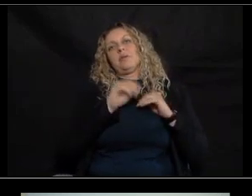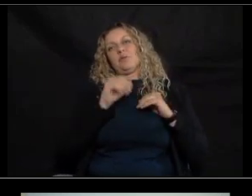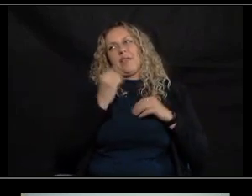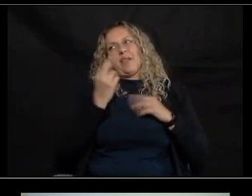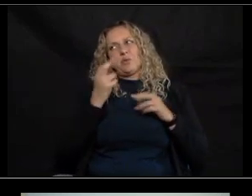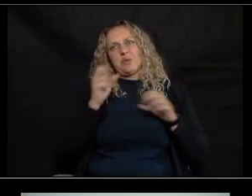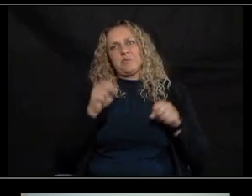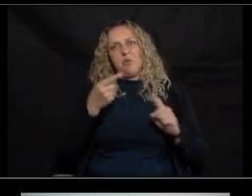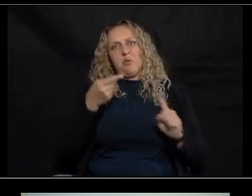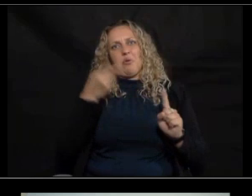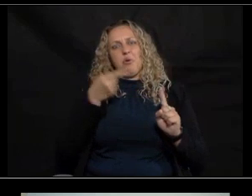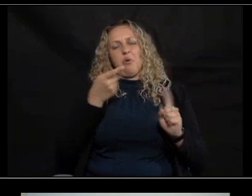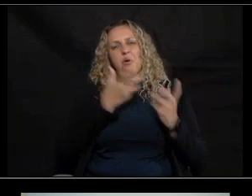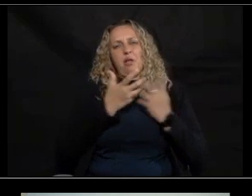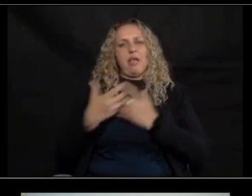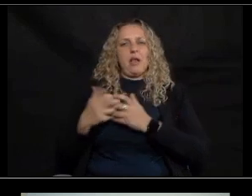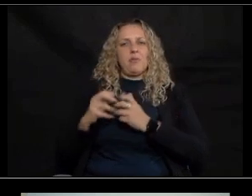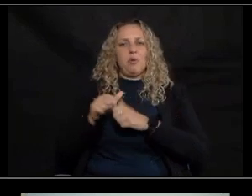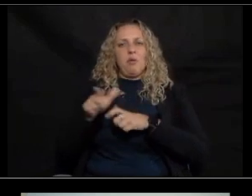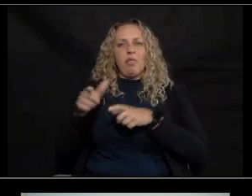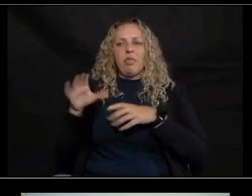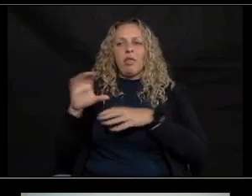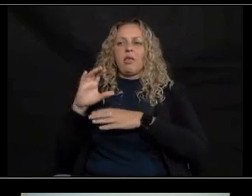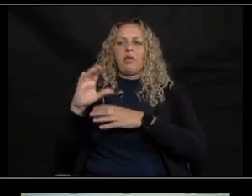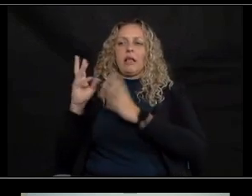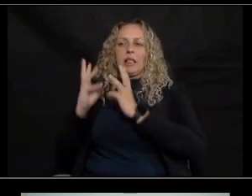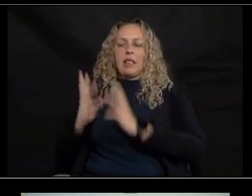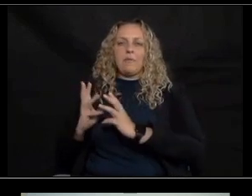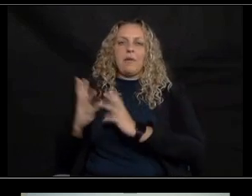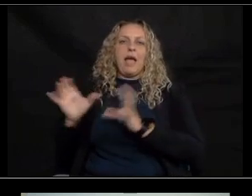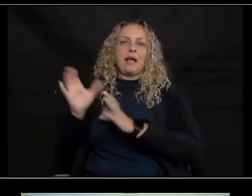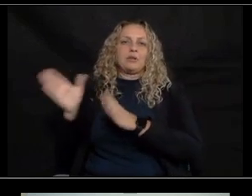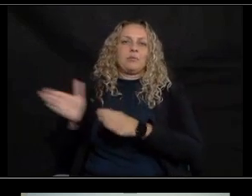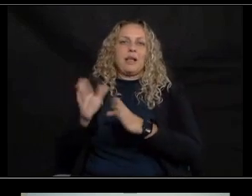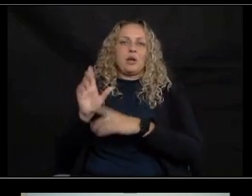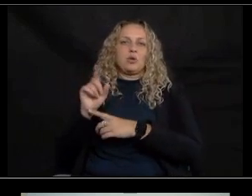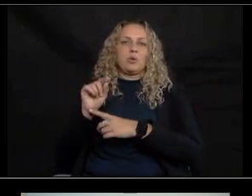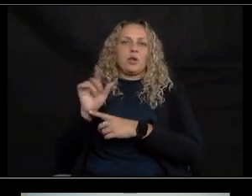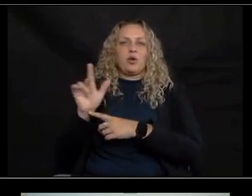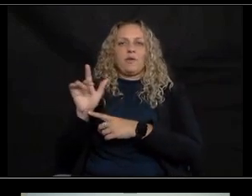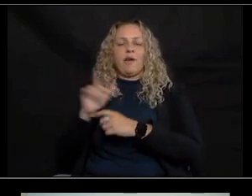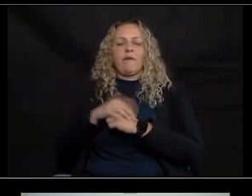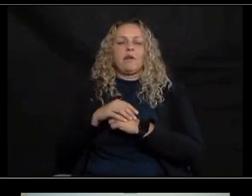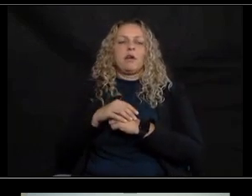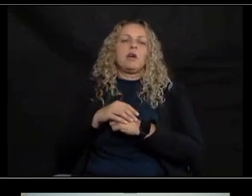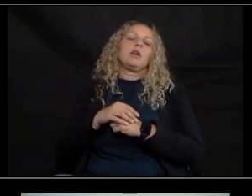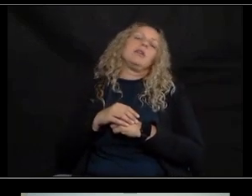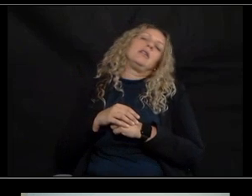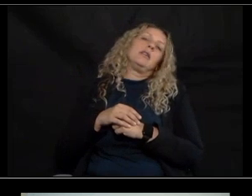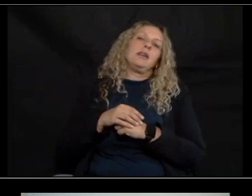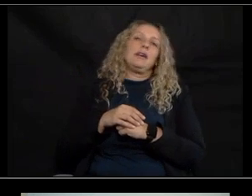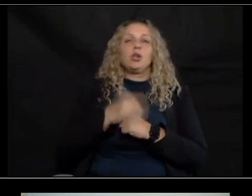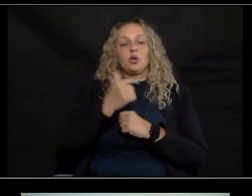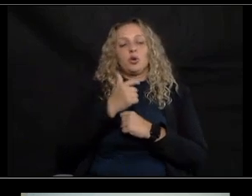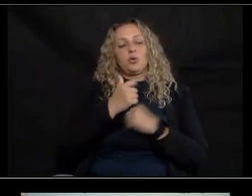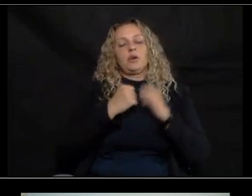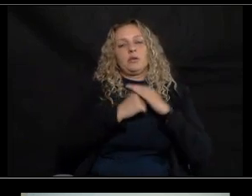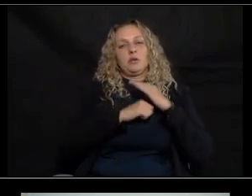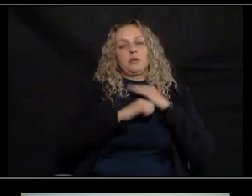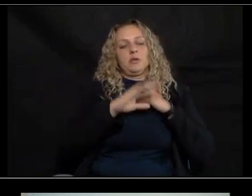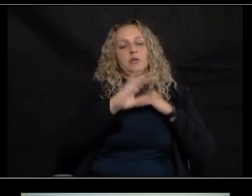goal, and lining that up with the Climate Action Plan goal of 2035. The Green Infrastructure Center gave